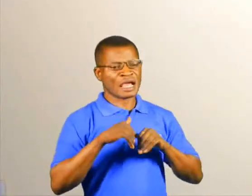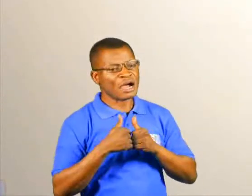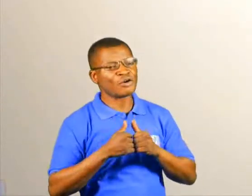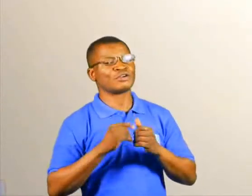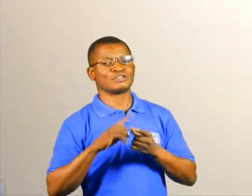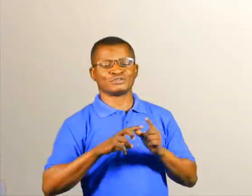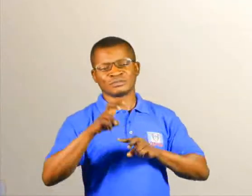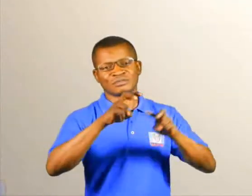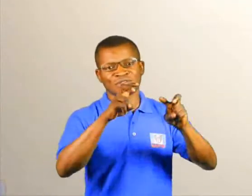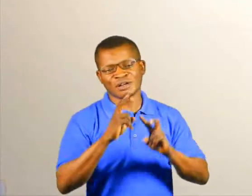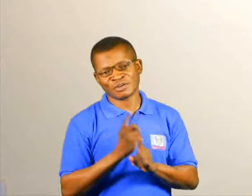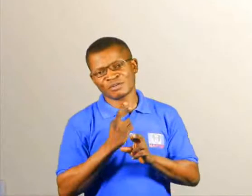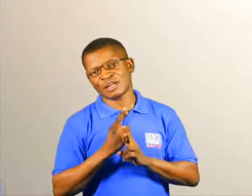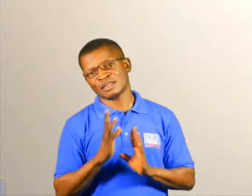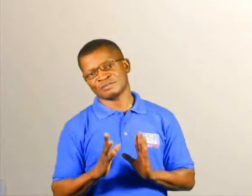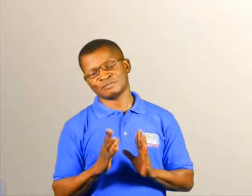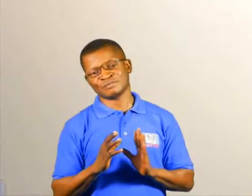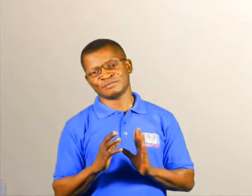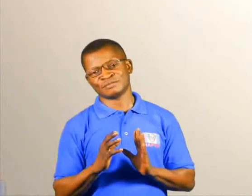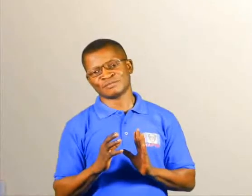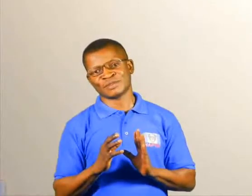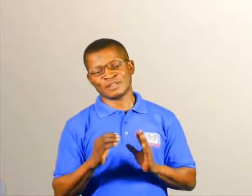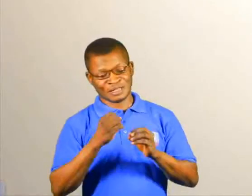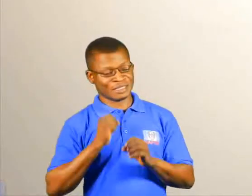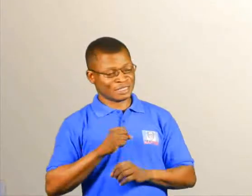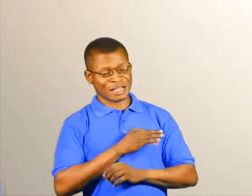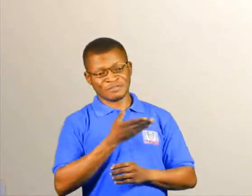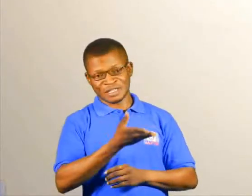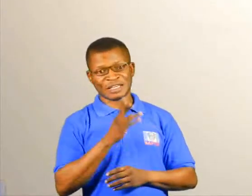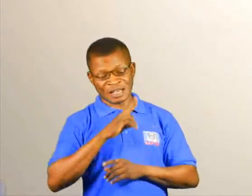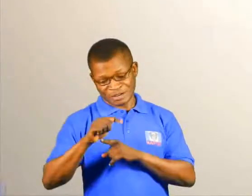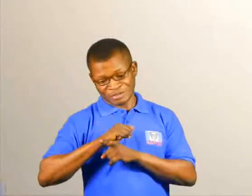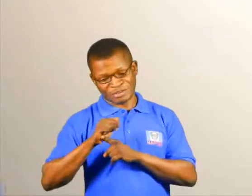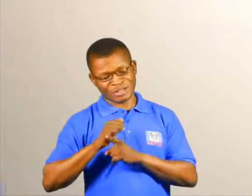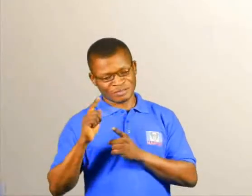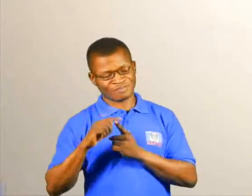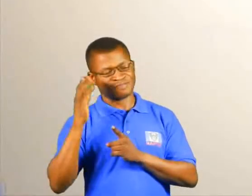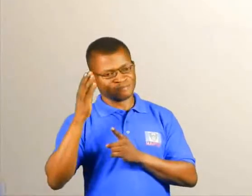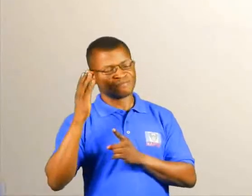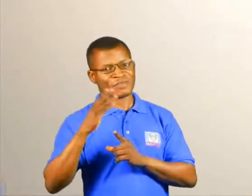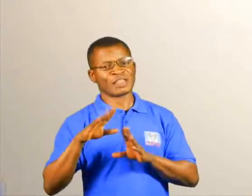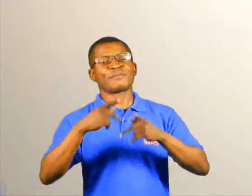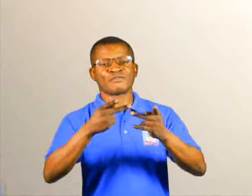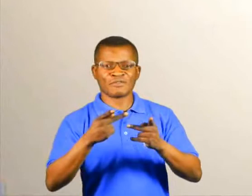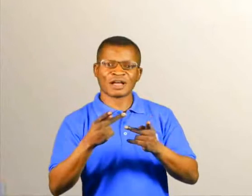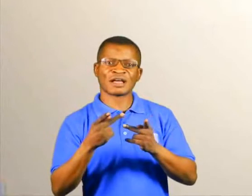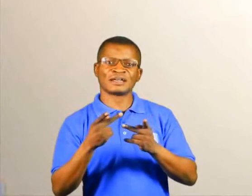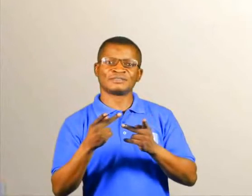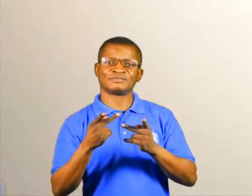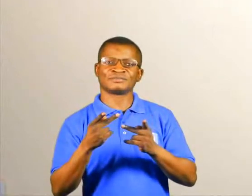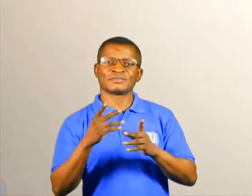regularly. So the staff of these centers are trained to be able to do so.